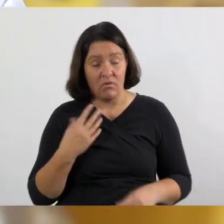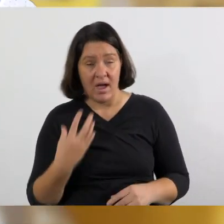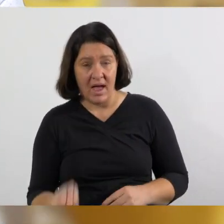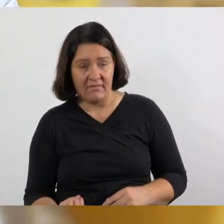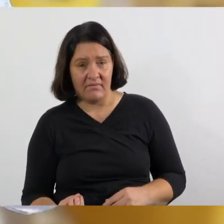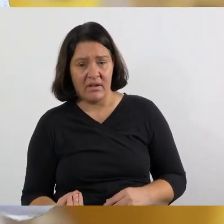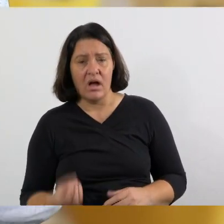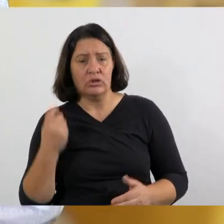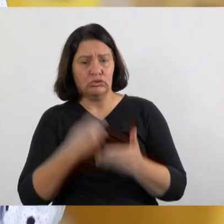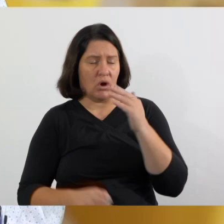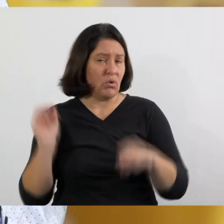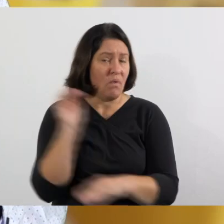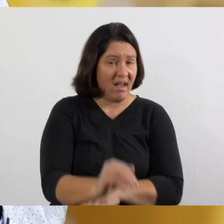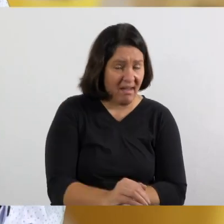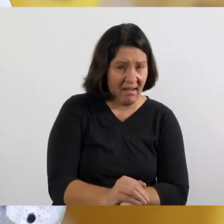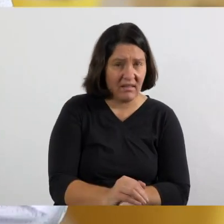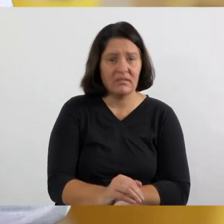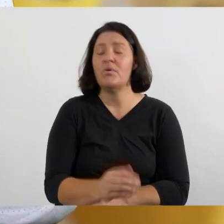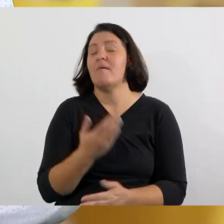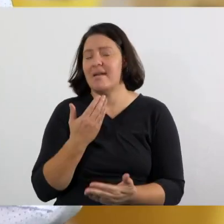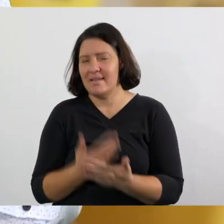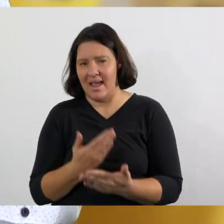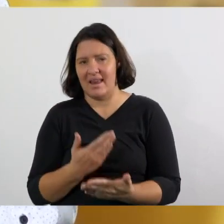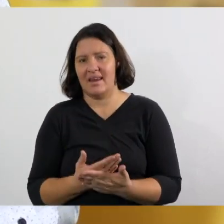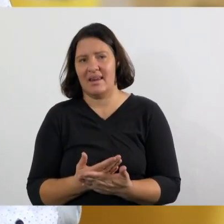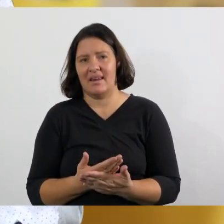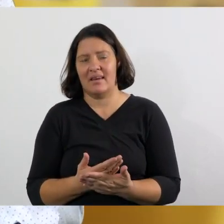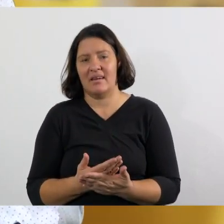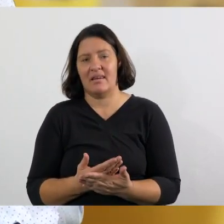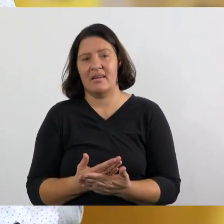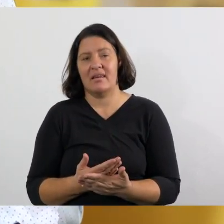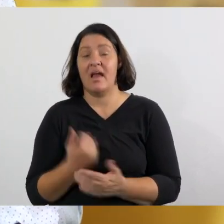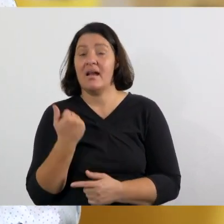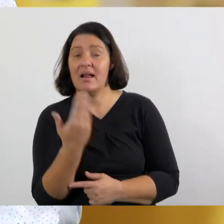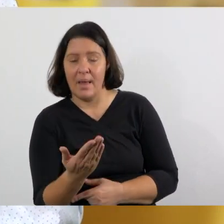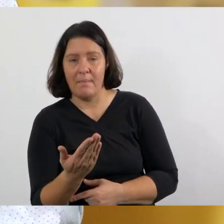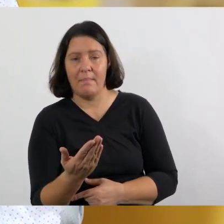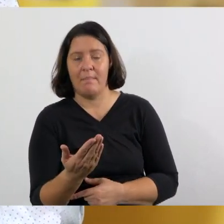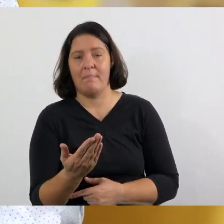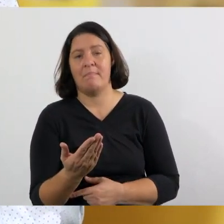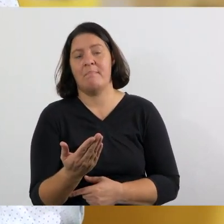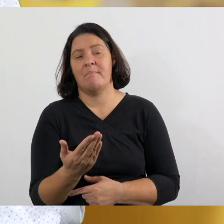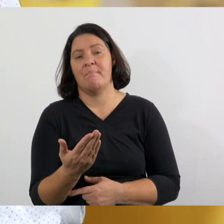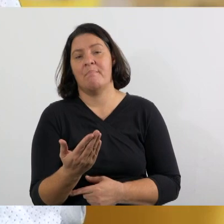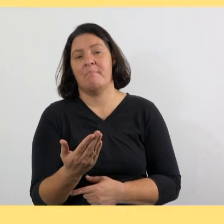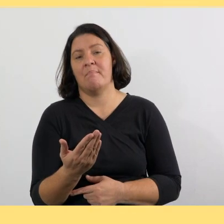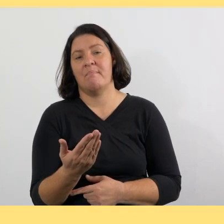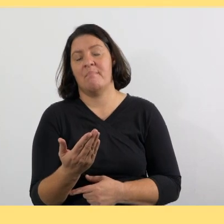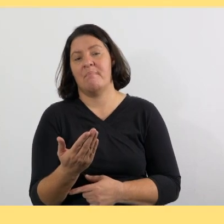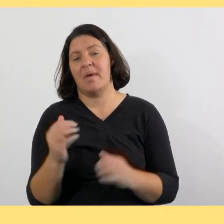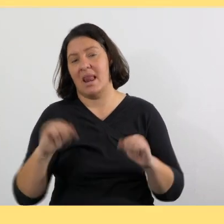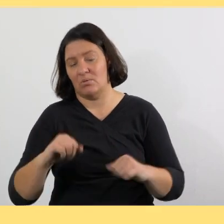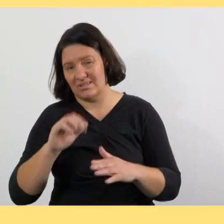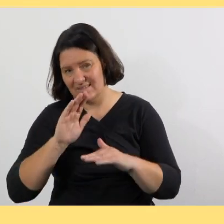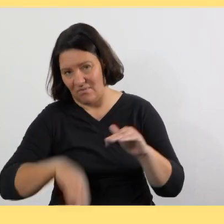we have overcharged them, they can also then claim for an allowance. In that case,